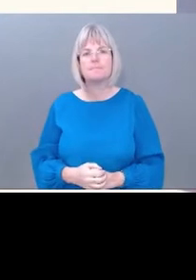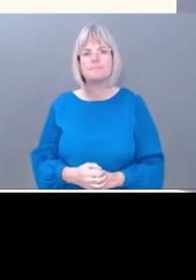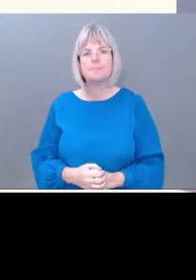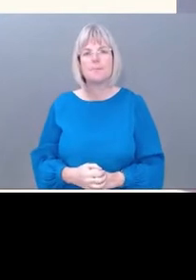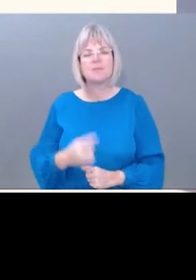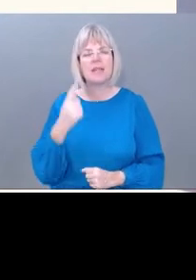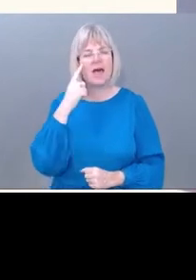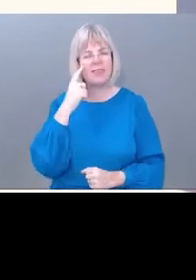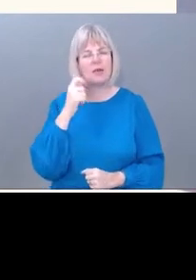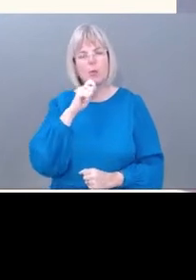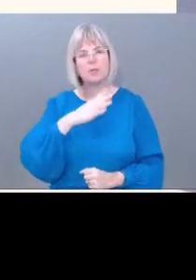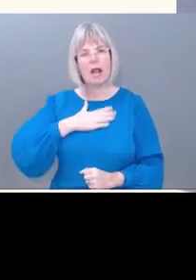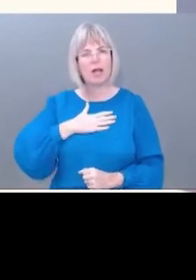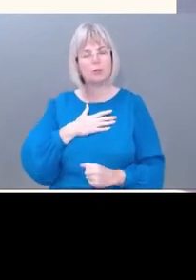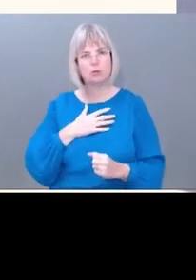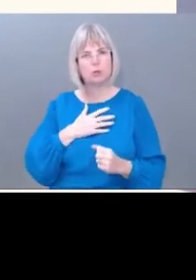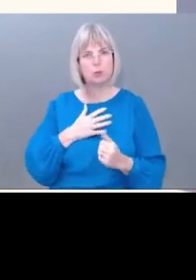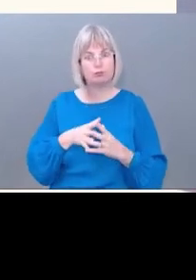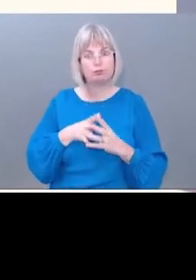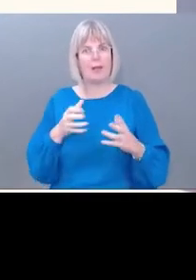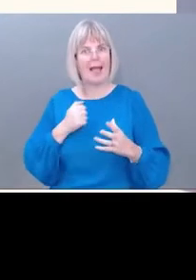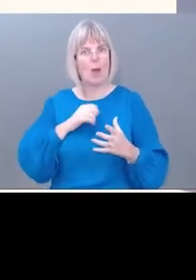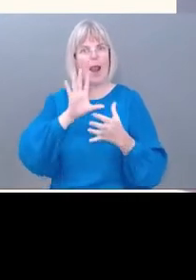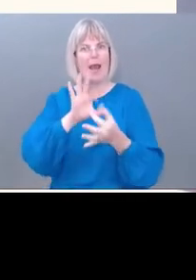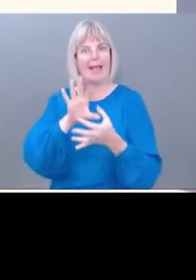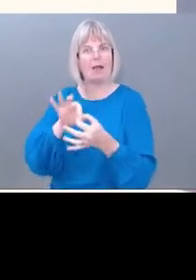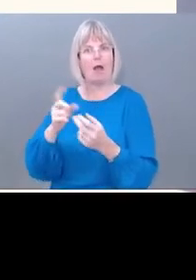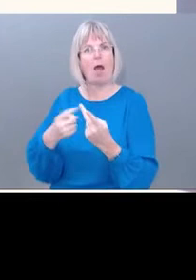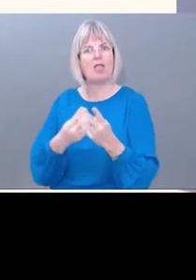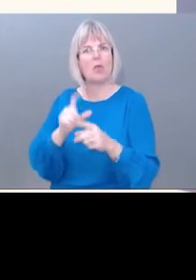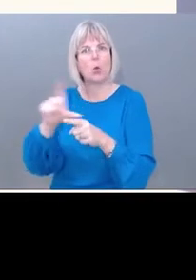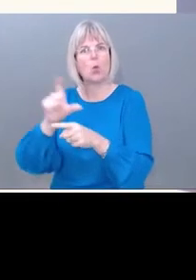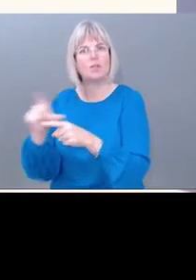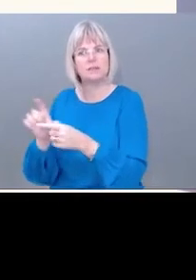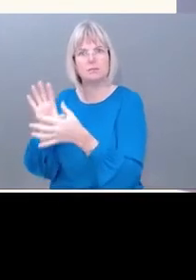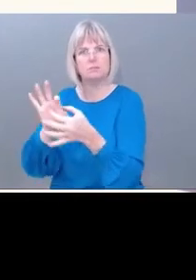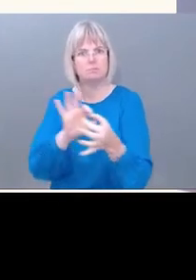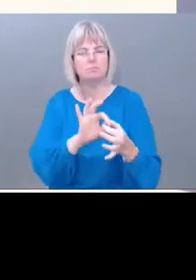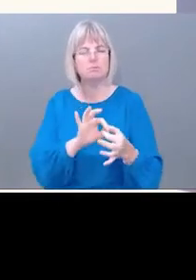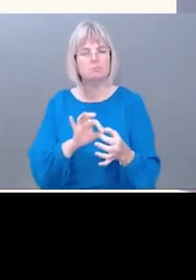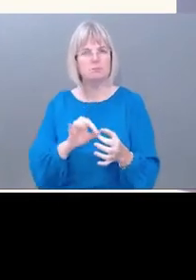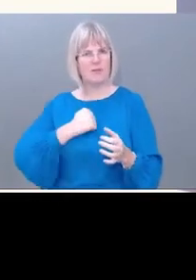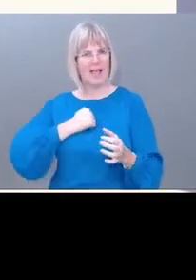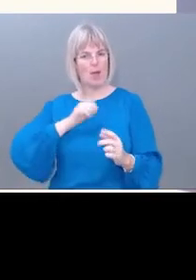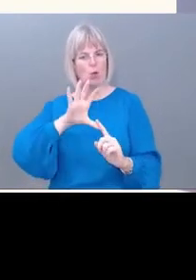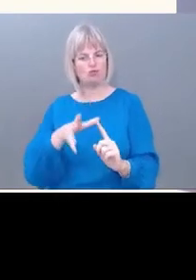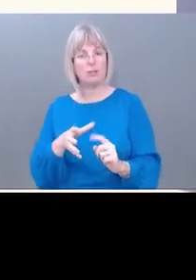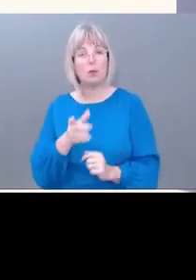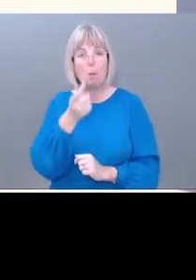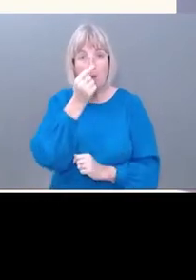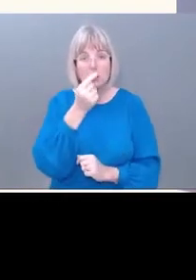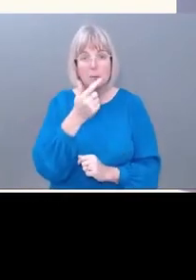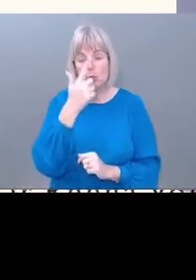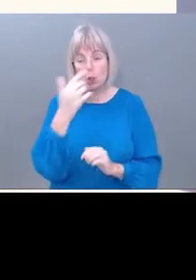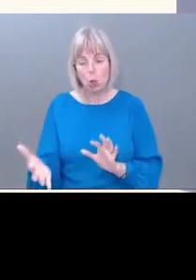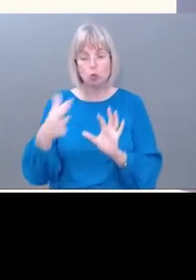other courses, so around our region. I wonder whether there might be a possibility of doing some joint events. I think that would be really